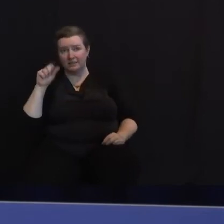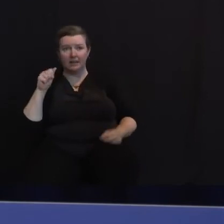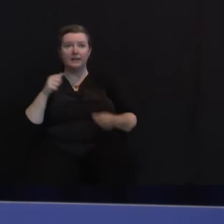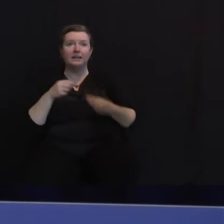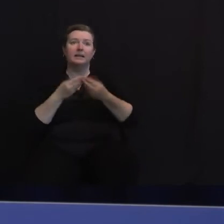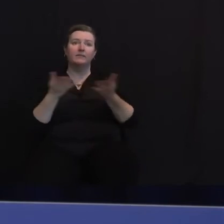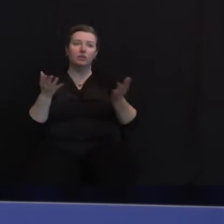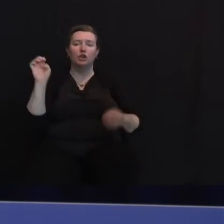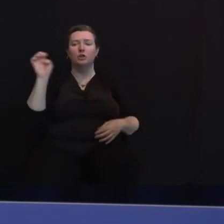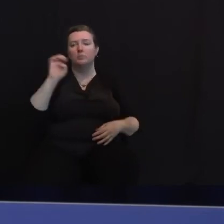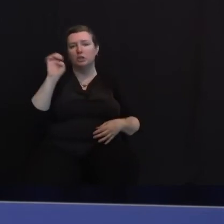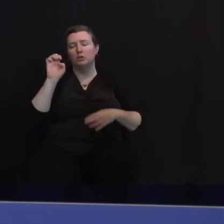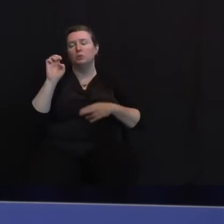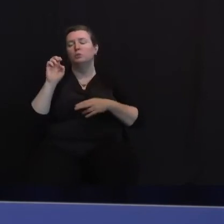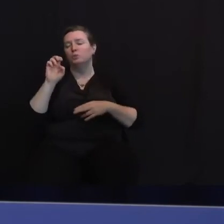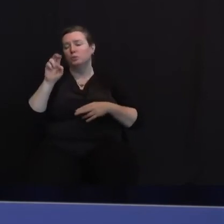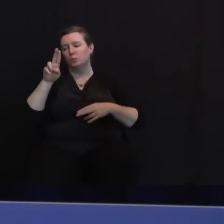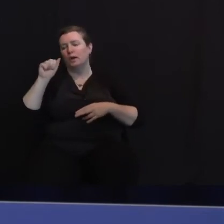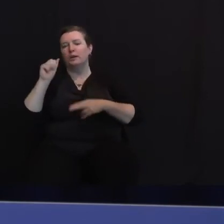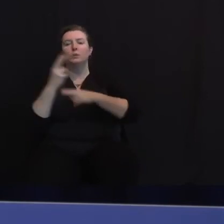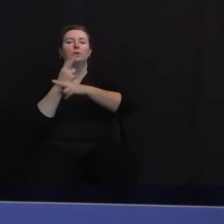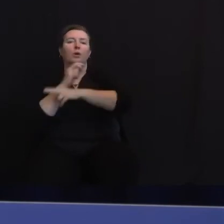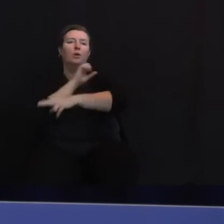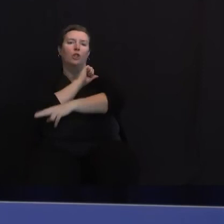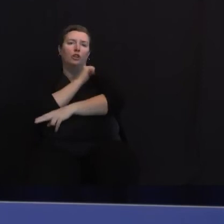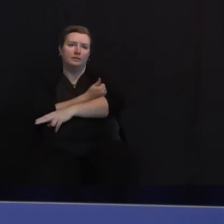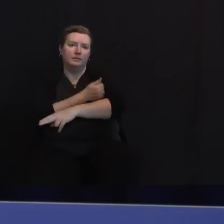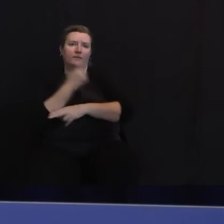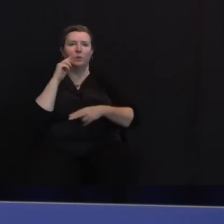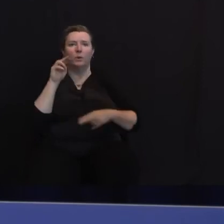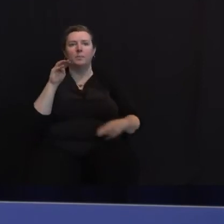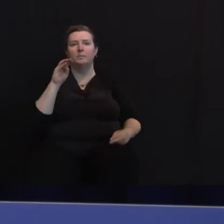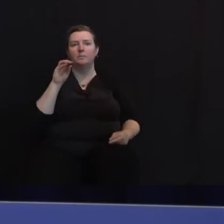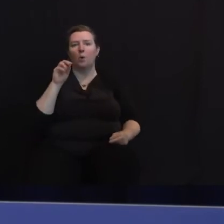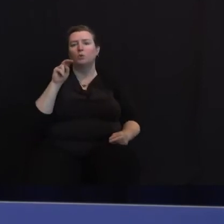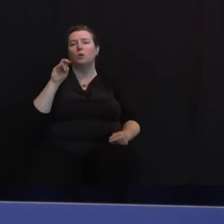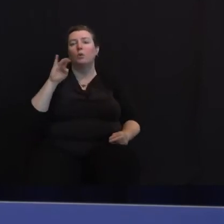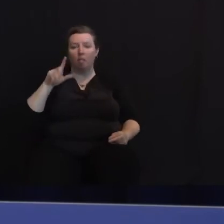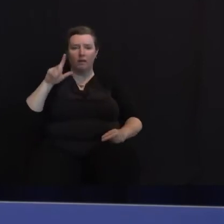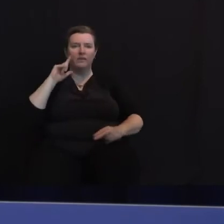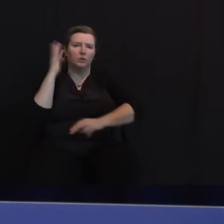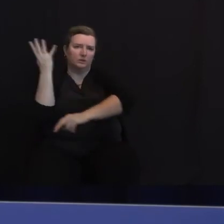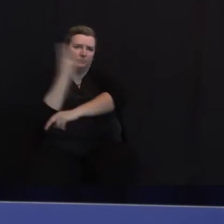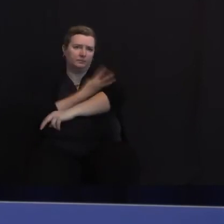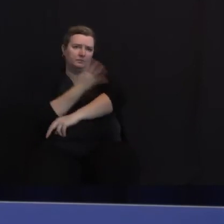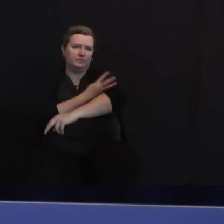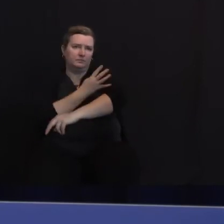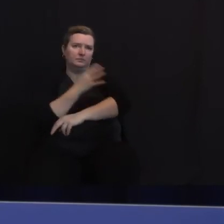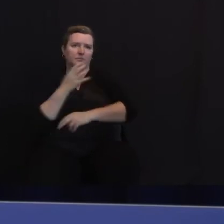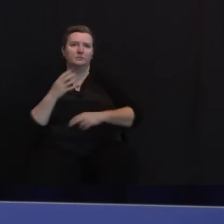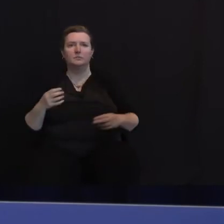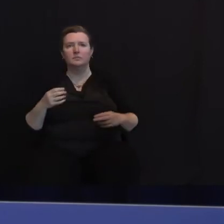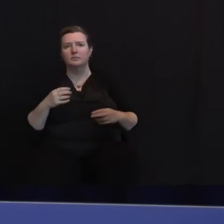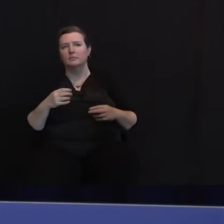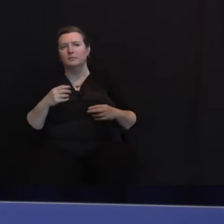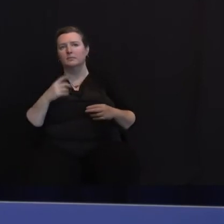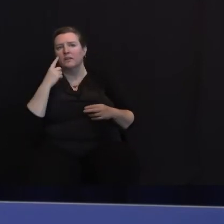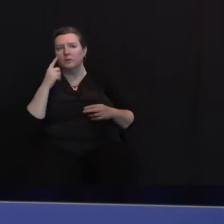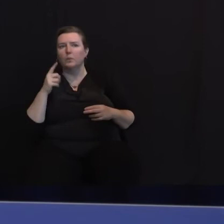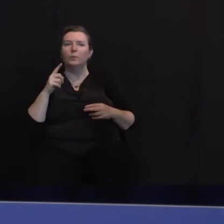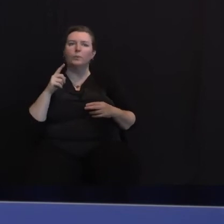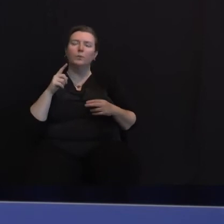monoclonal antibodies to be administered for the treatment of mild to moderate COVID-19 in adults and